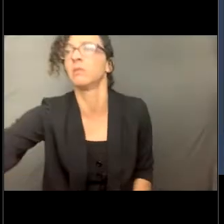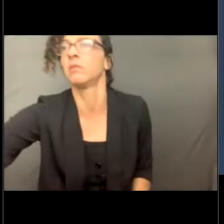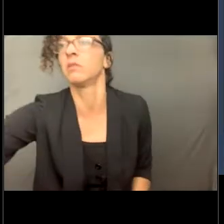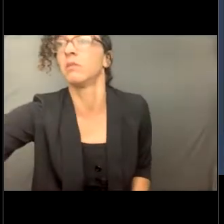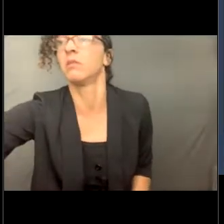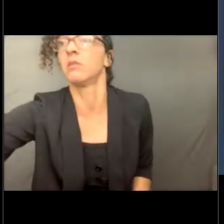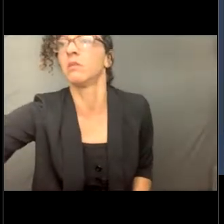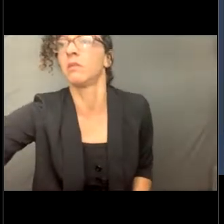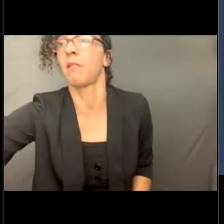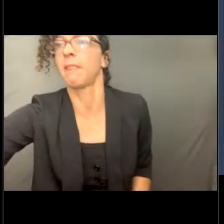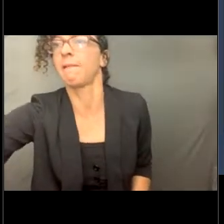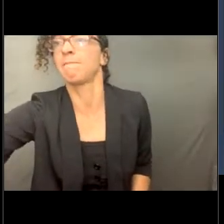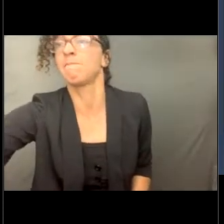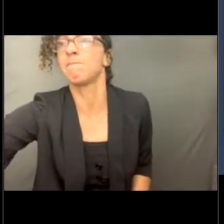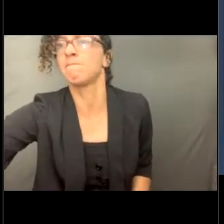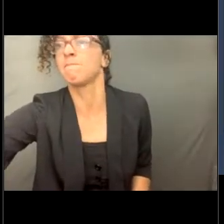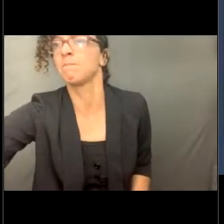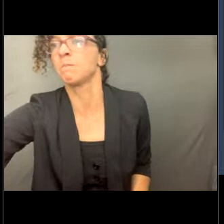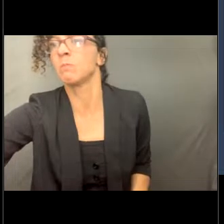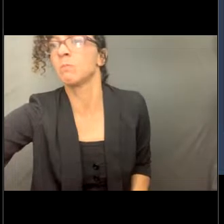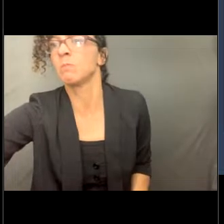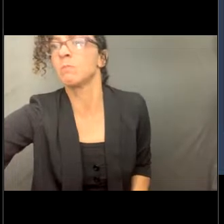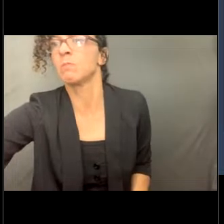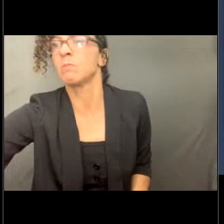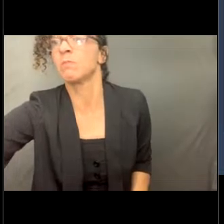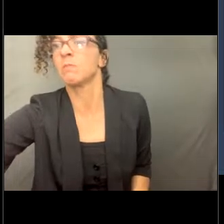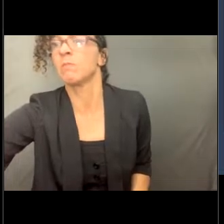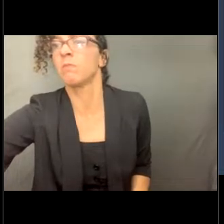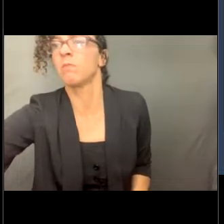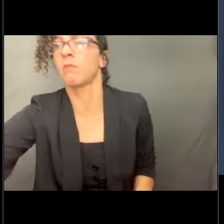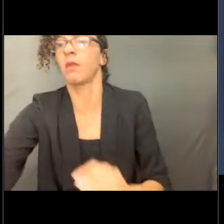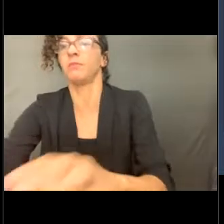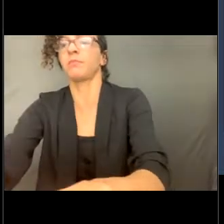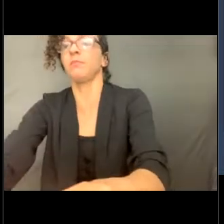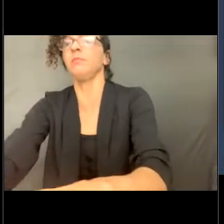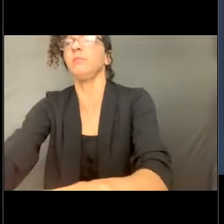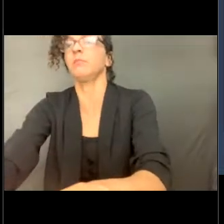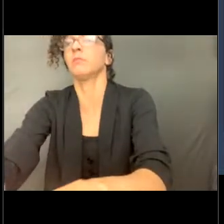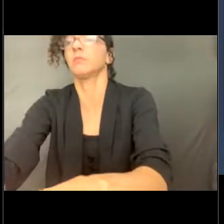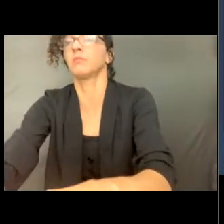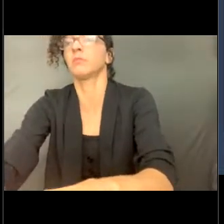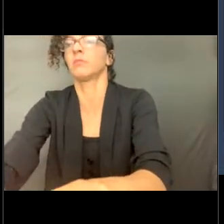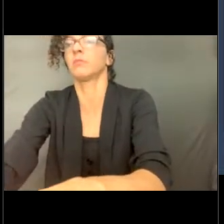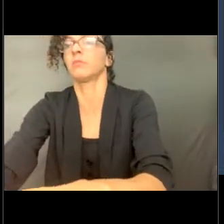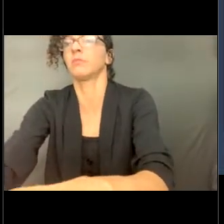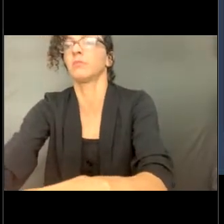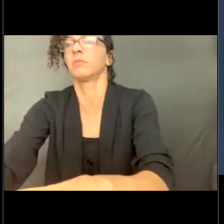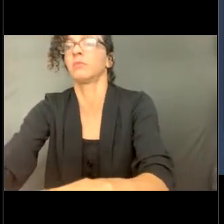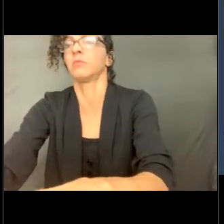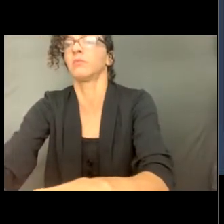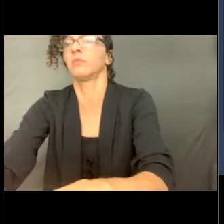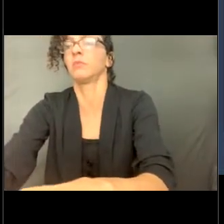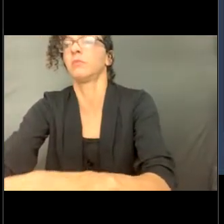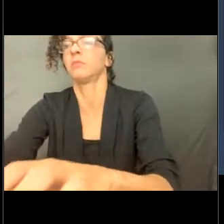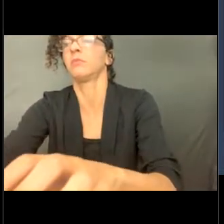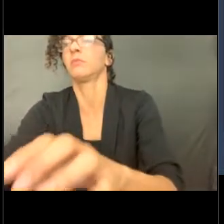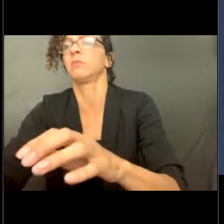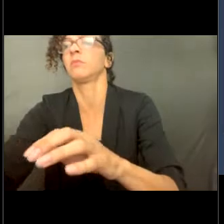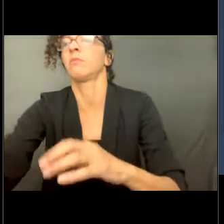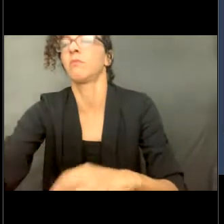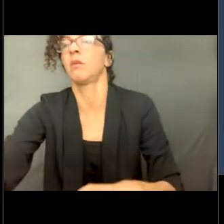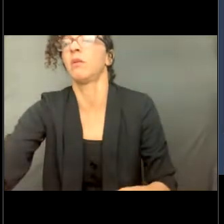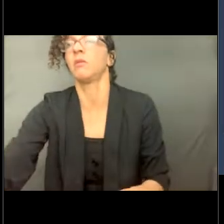Thank you. Do we have any other public comment? I see no other public comment at this time. Thank you. No, you're good. Thank